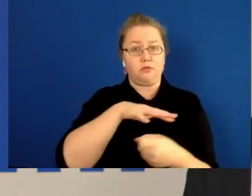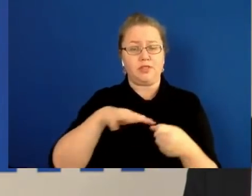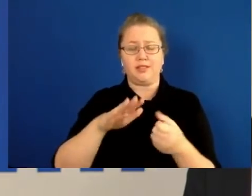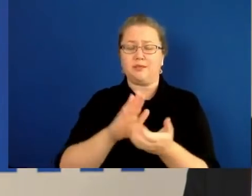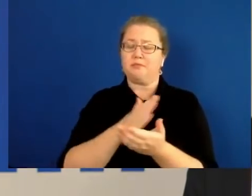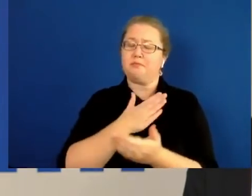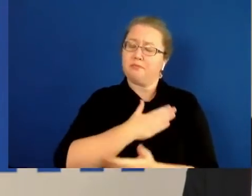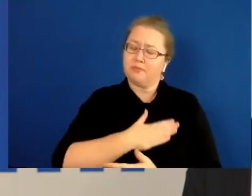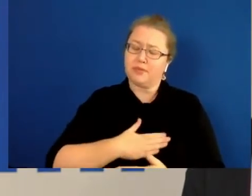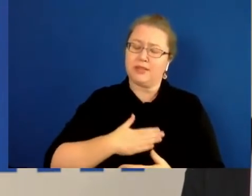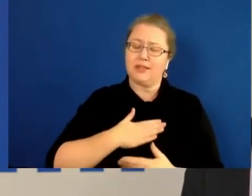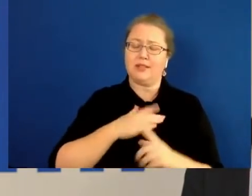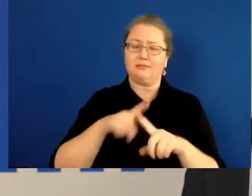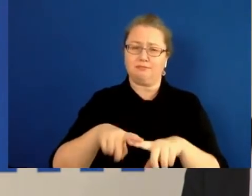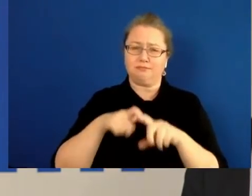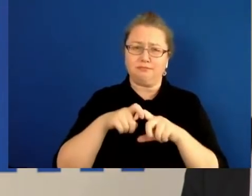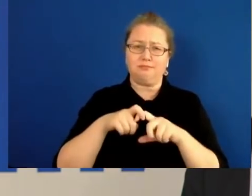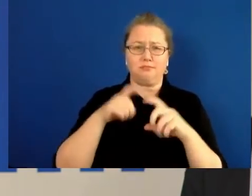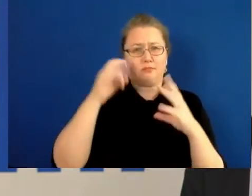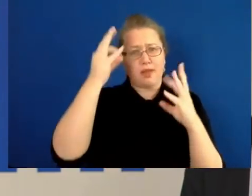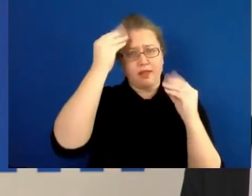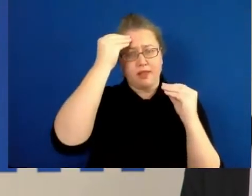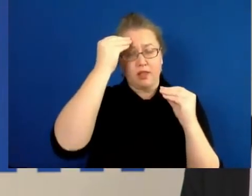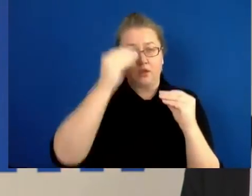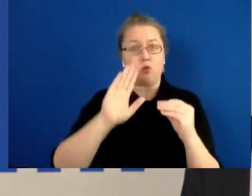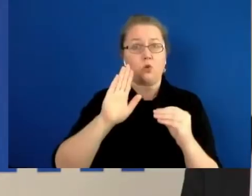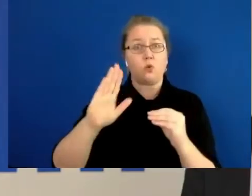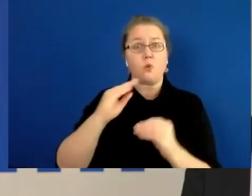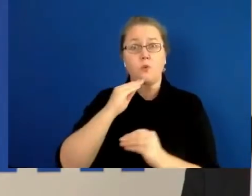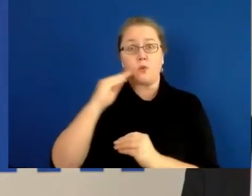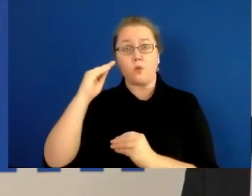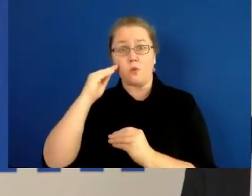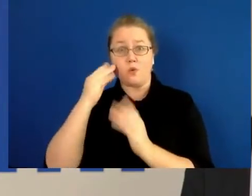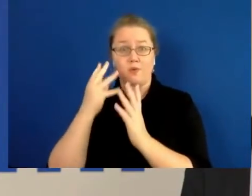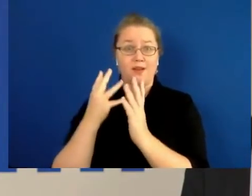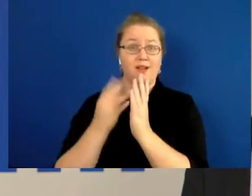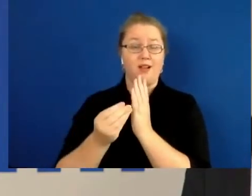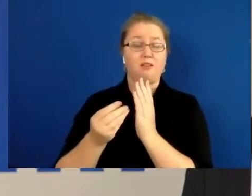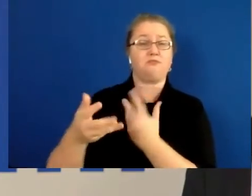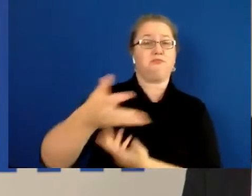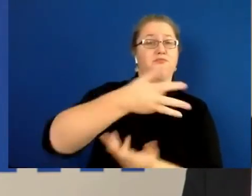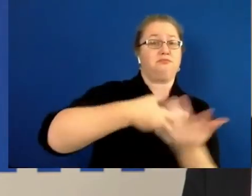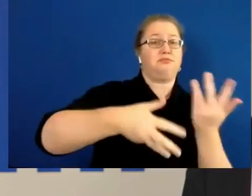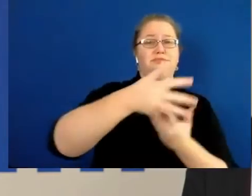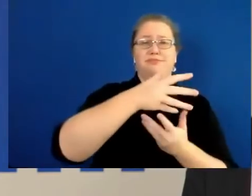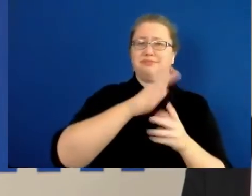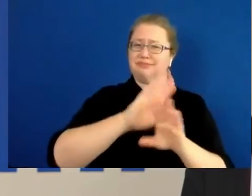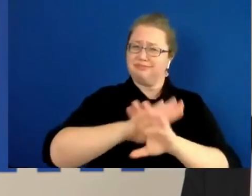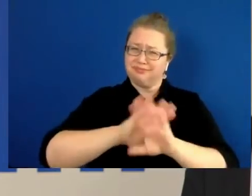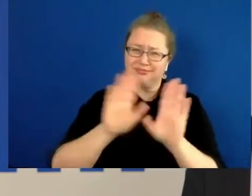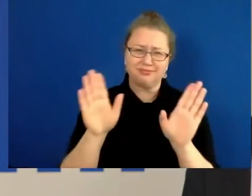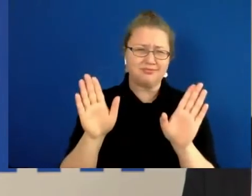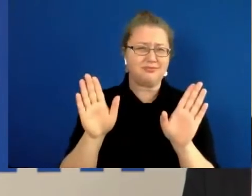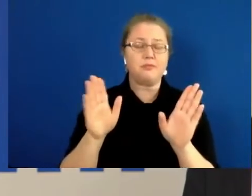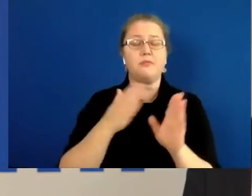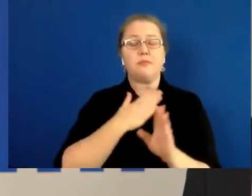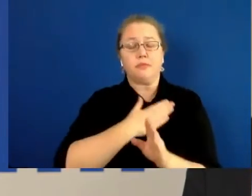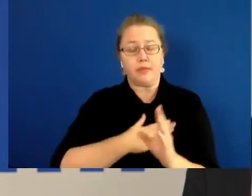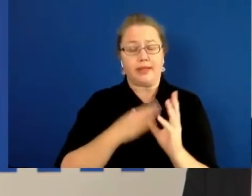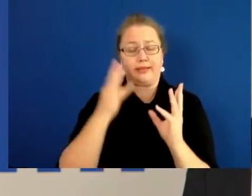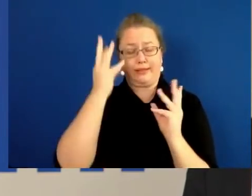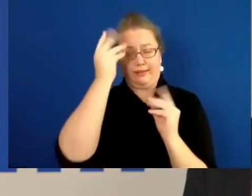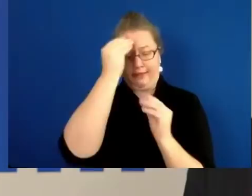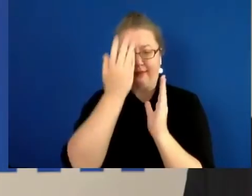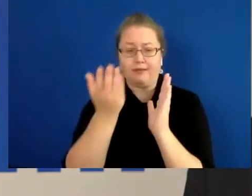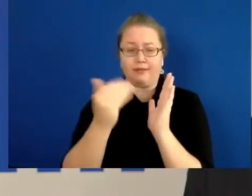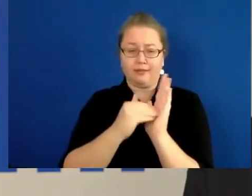important that everyone in every part of our province does their part. From what we are seeing, even